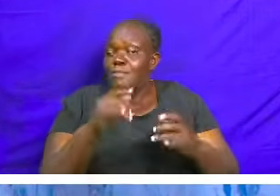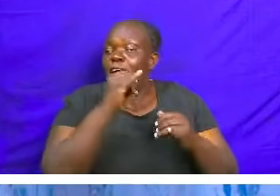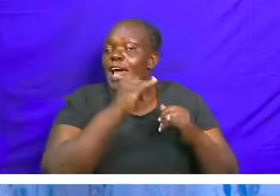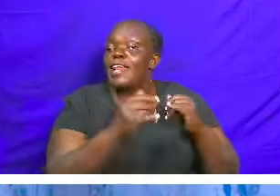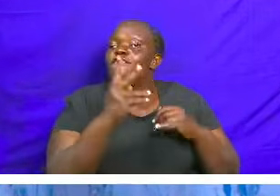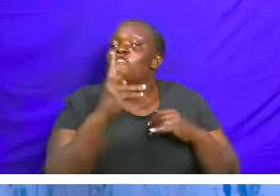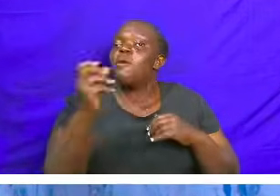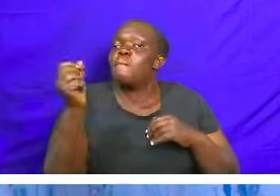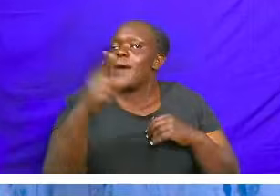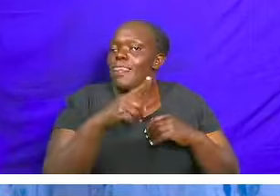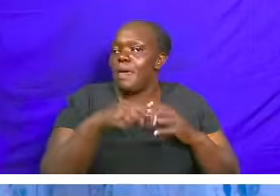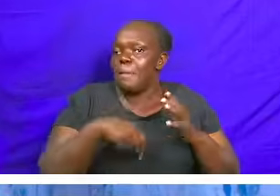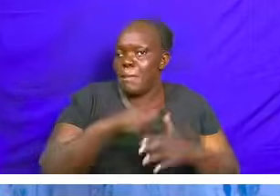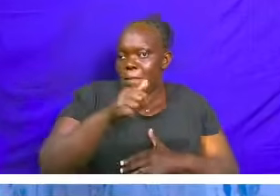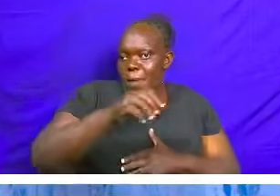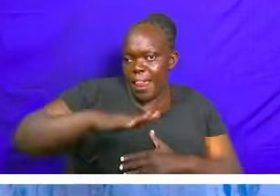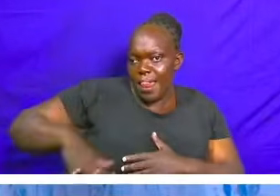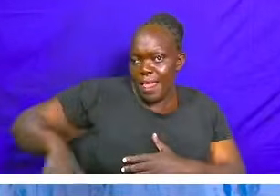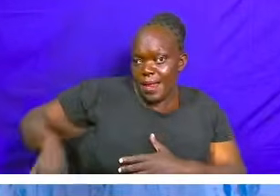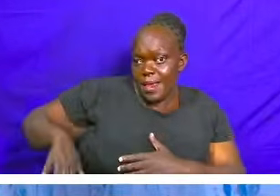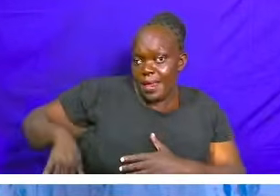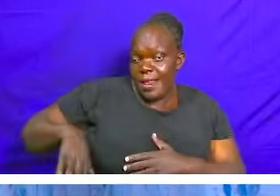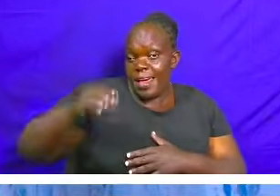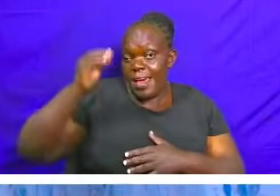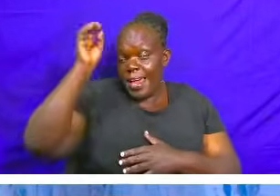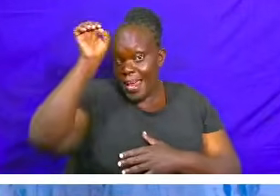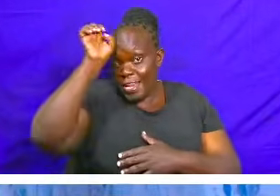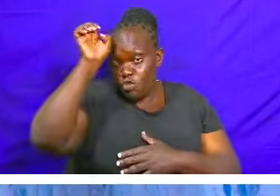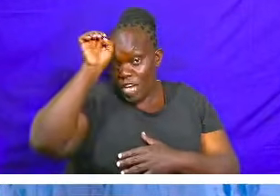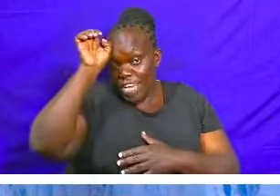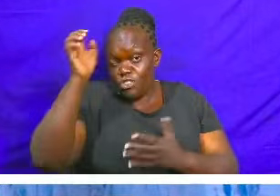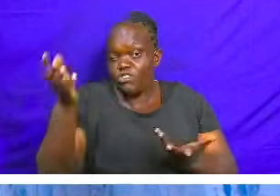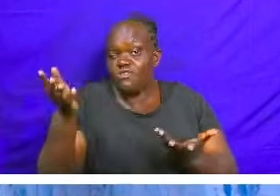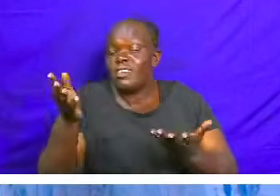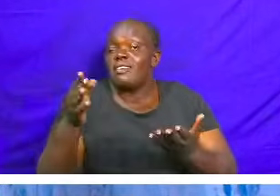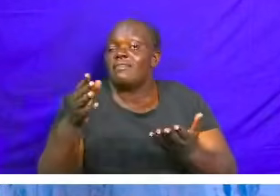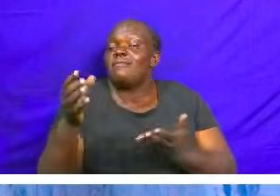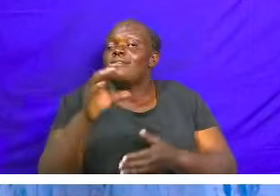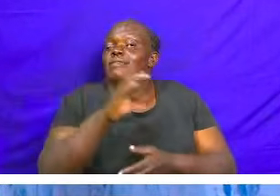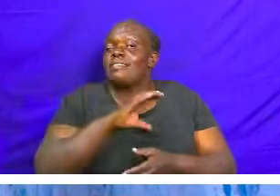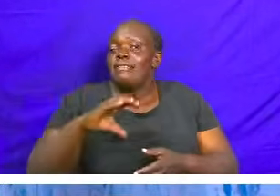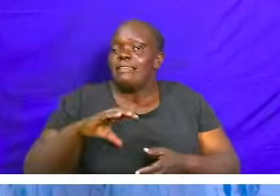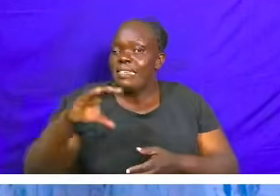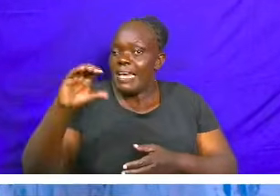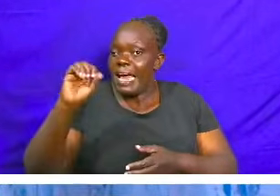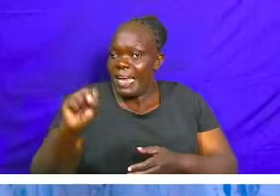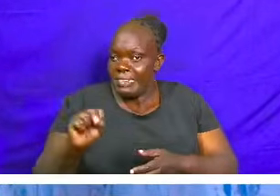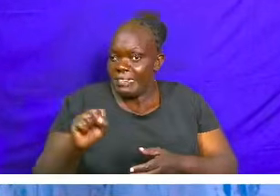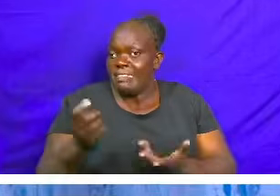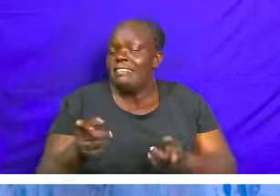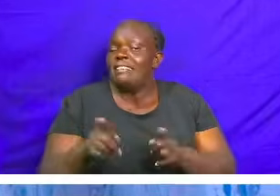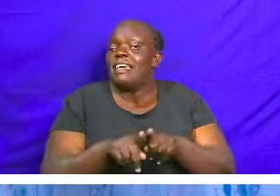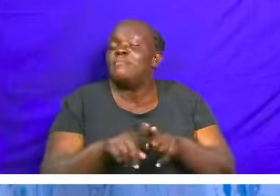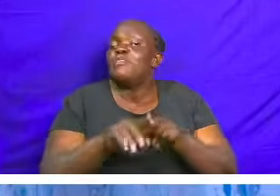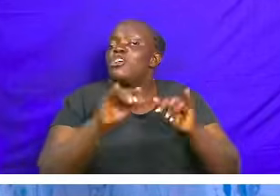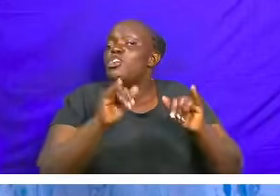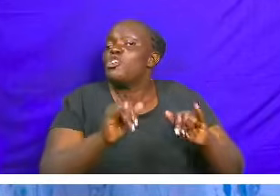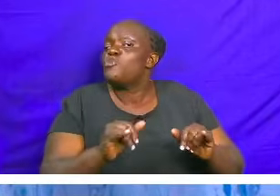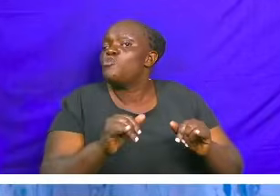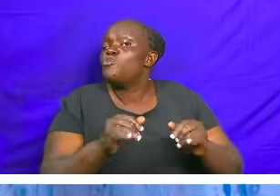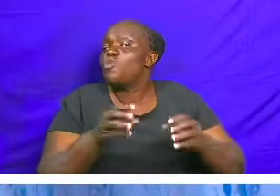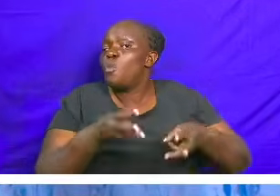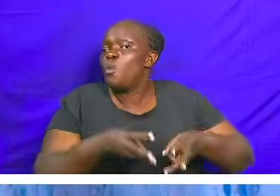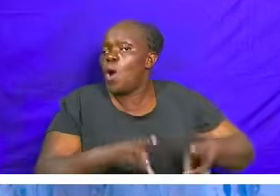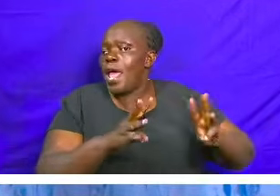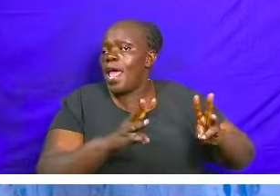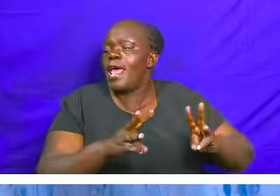delay. The Education Cabinet Secretary, Julius Ogamba, has said that new measures are in place to